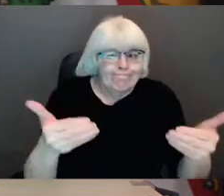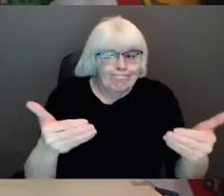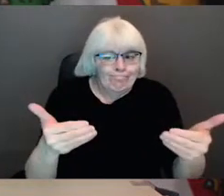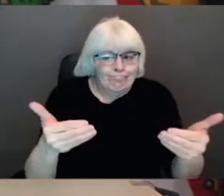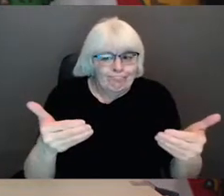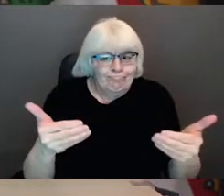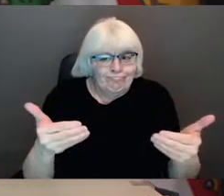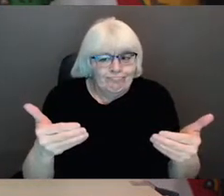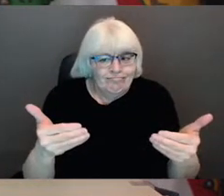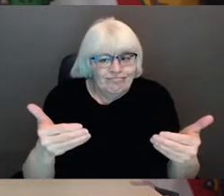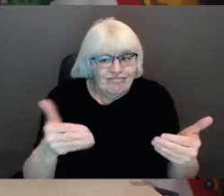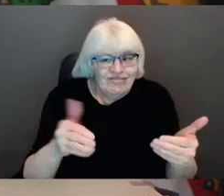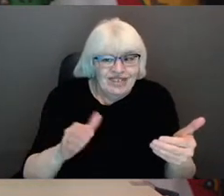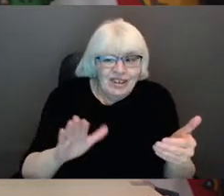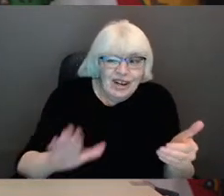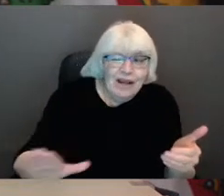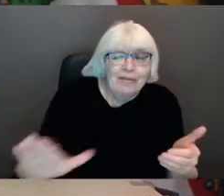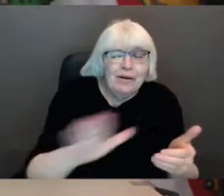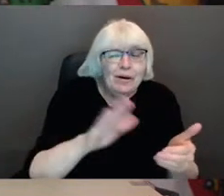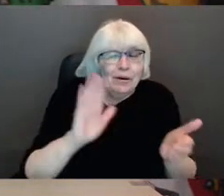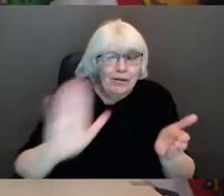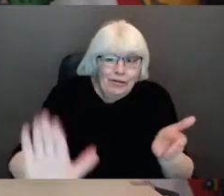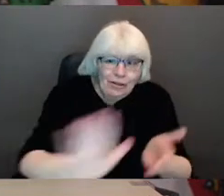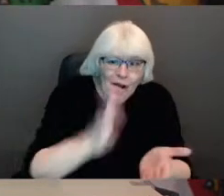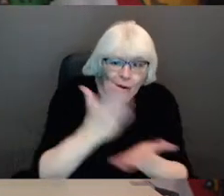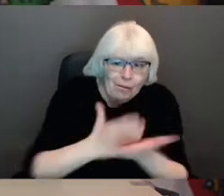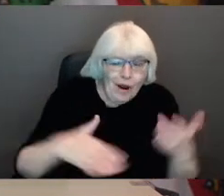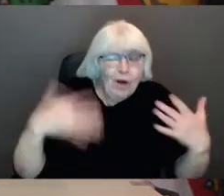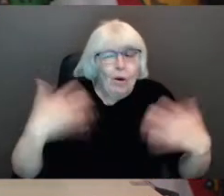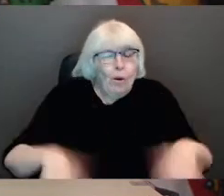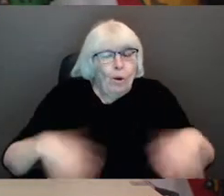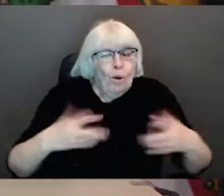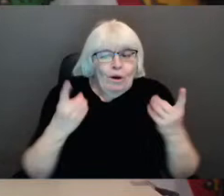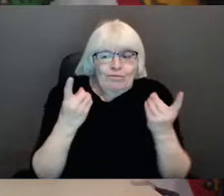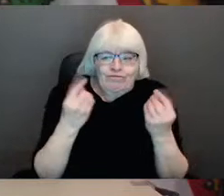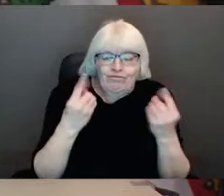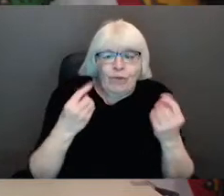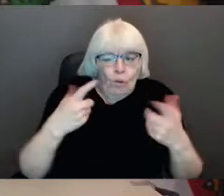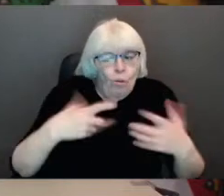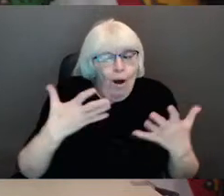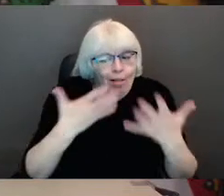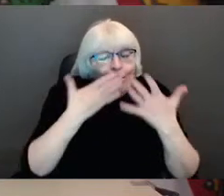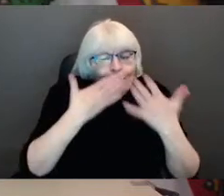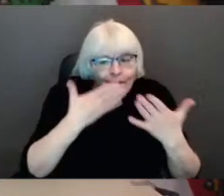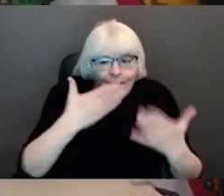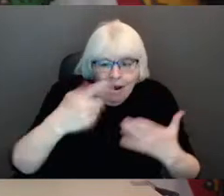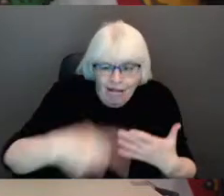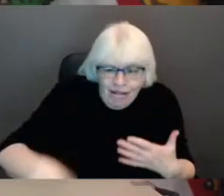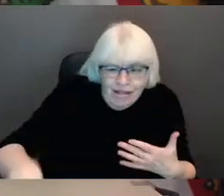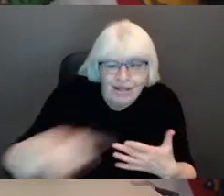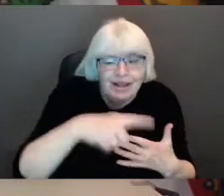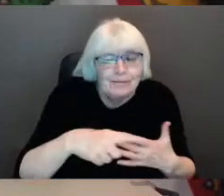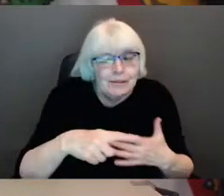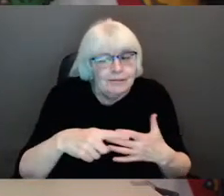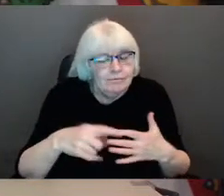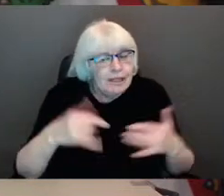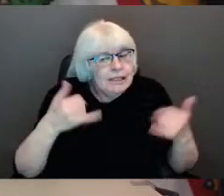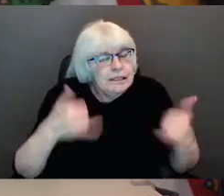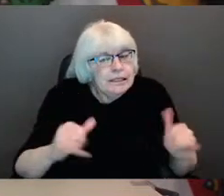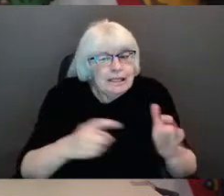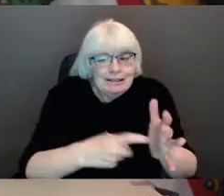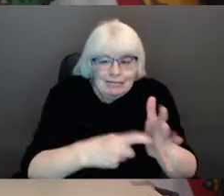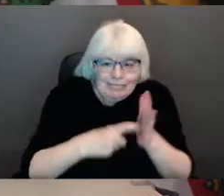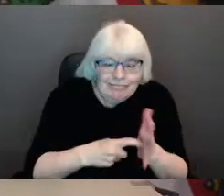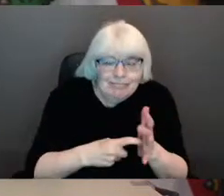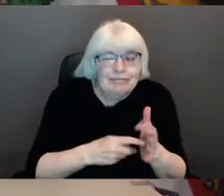extensively, and we appreciate that. And they continue to be needed as we navigate the last leg of what we hope is the last leg of this journey. The